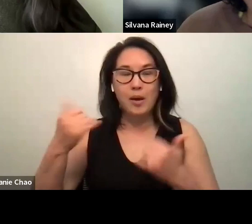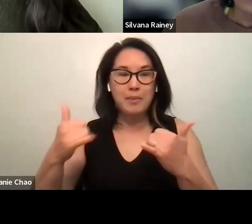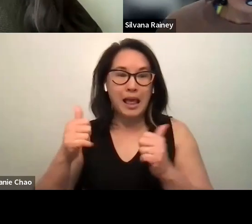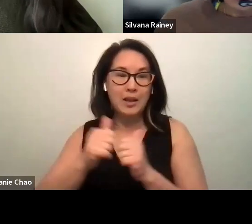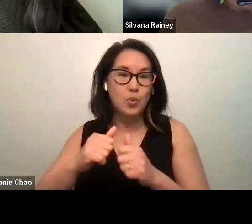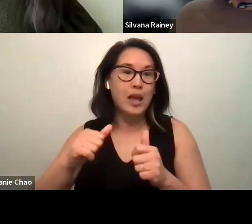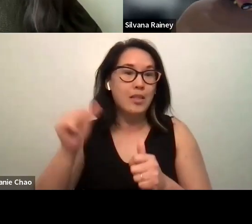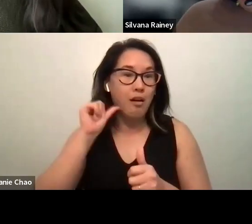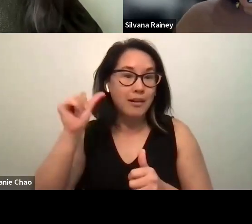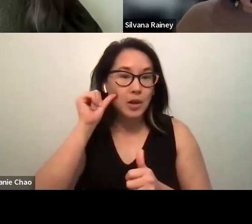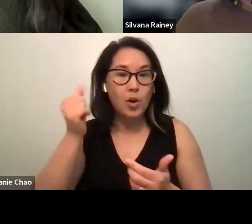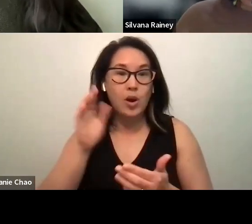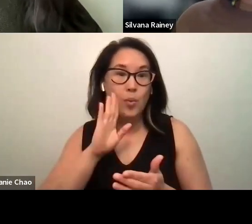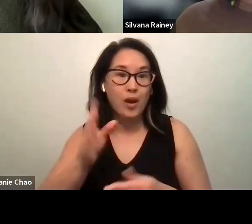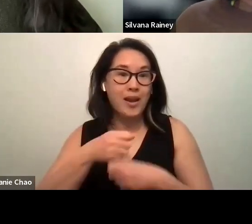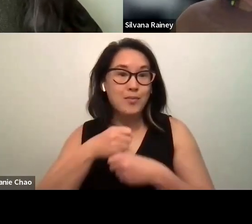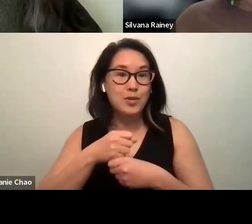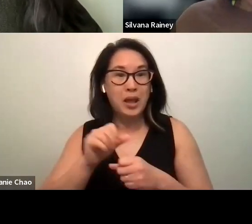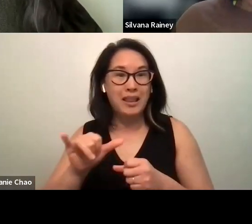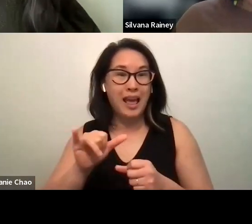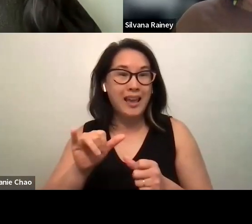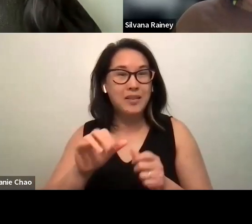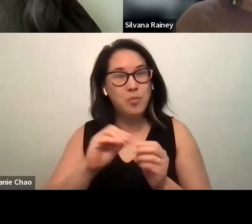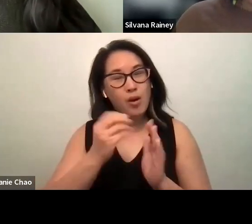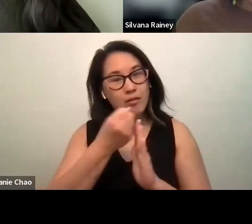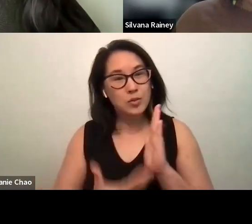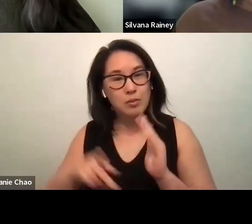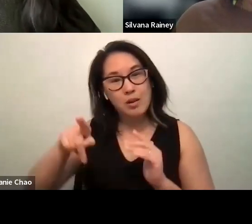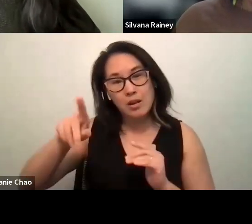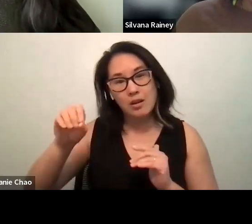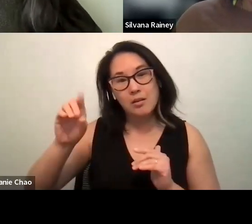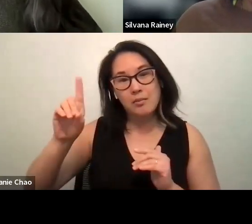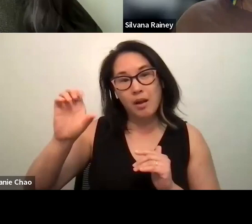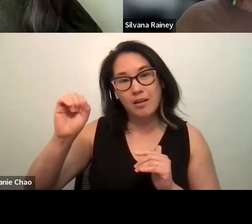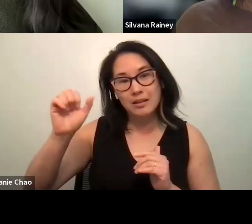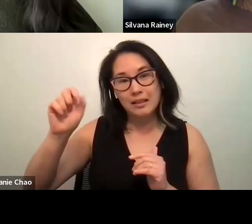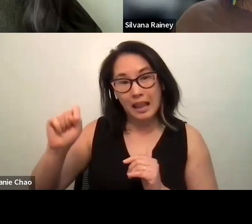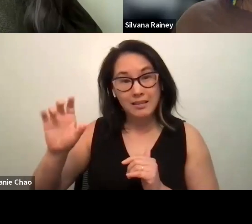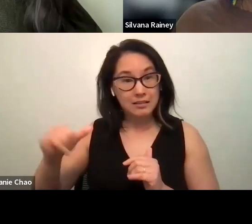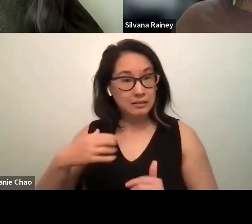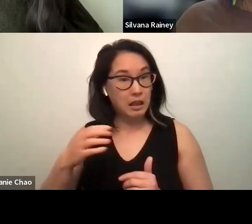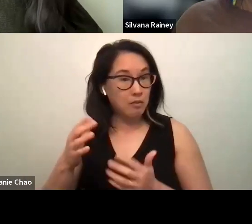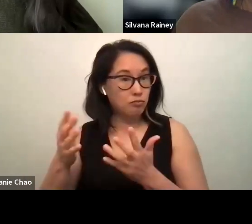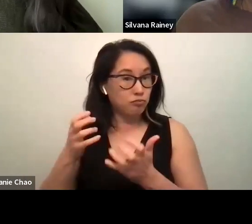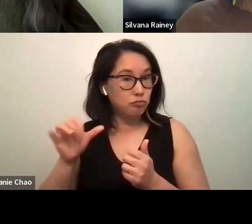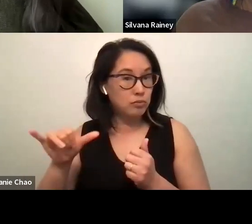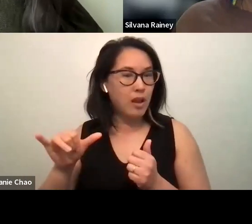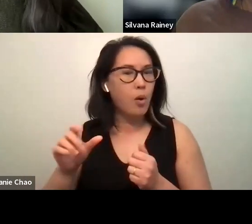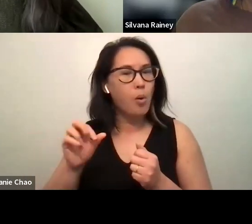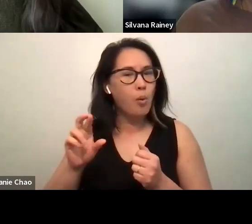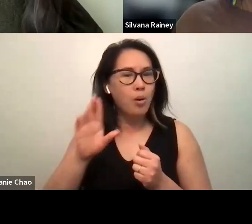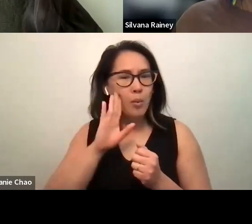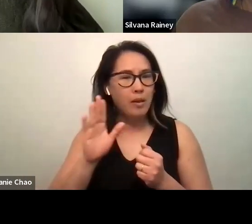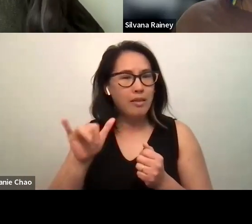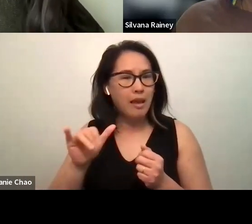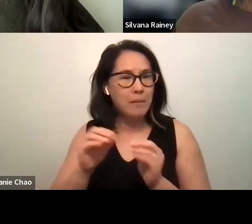would producing it like a scripted podcast be desirable or distracting in the way